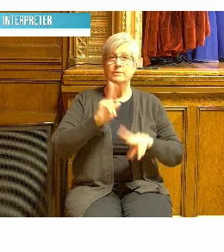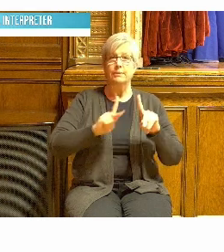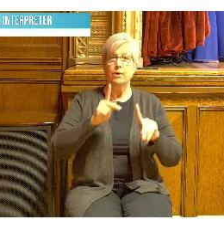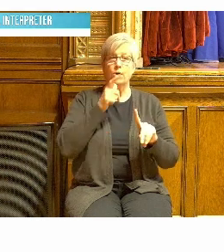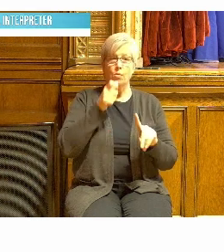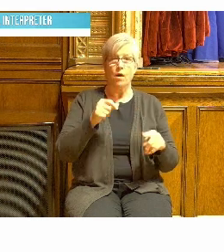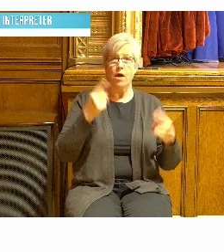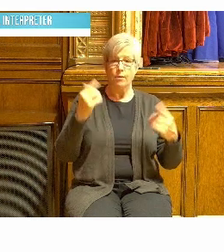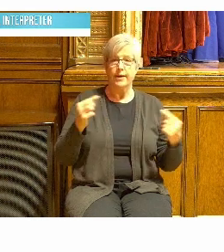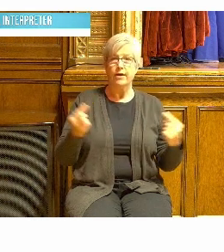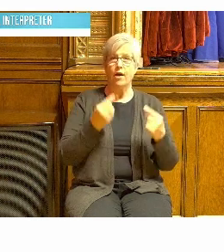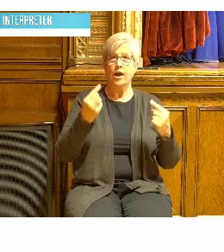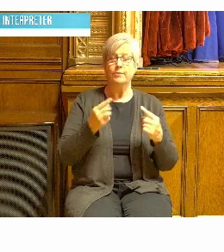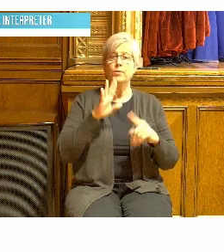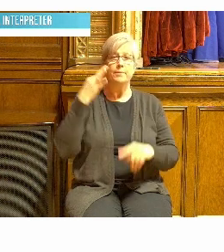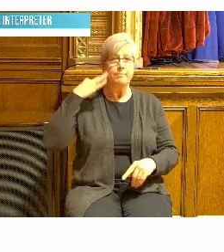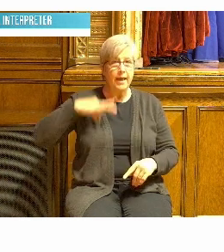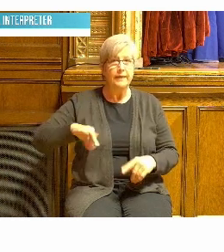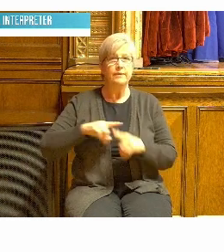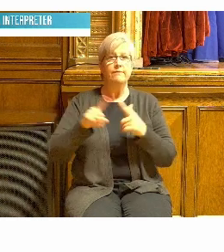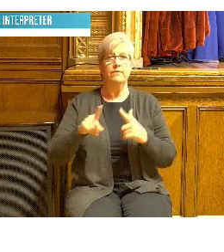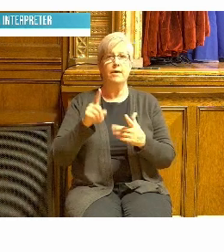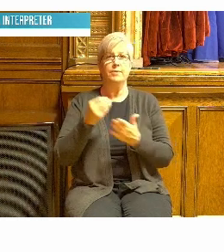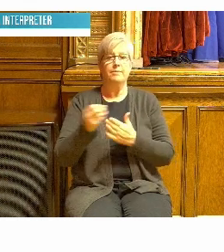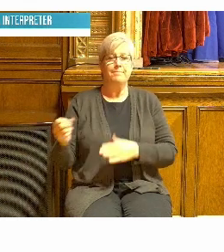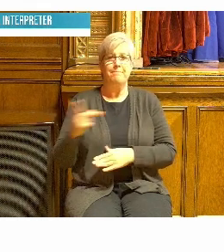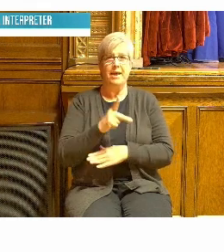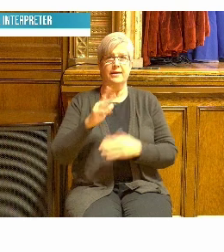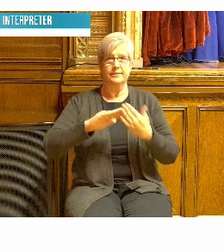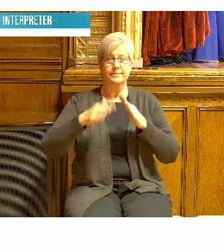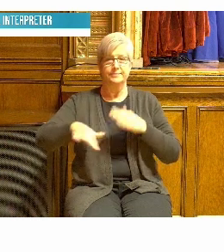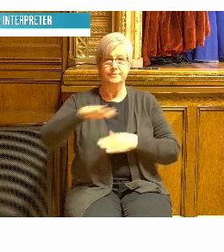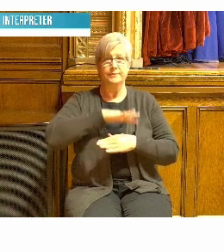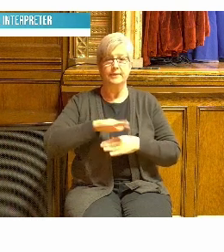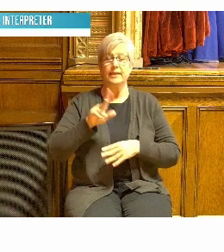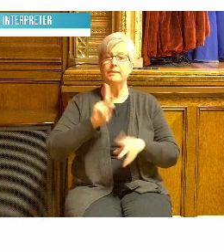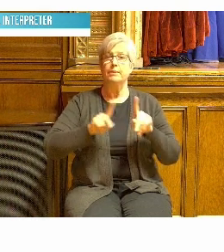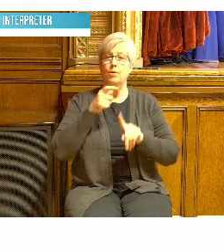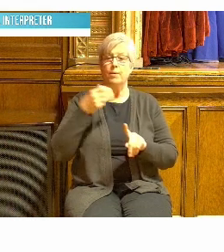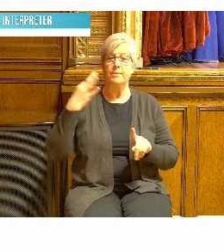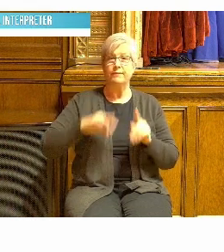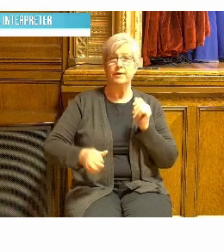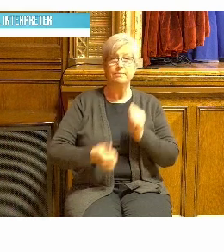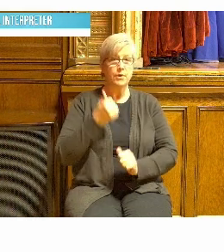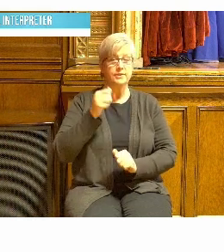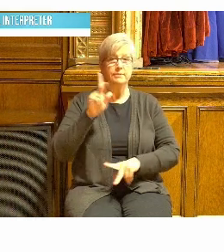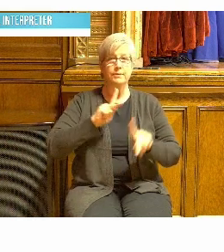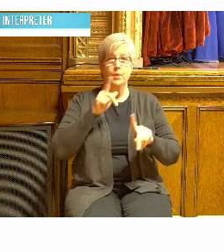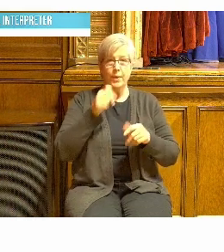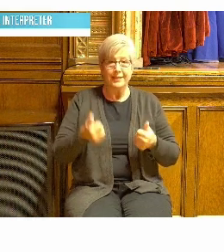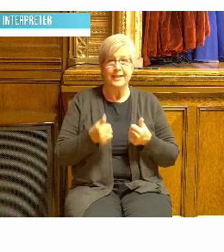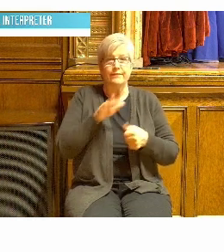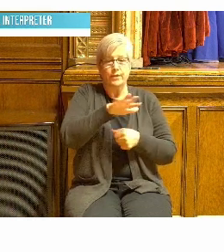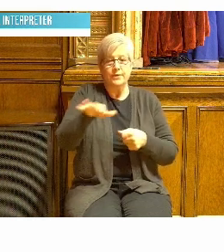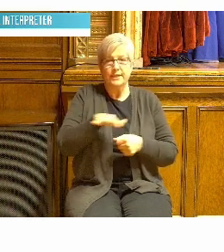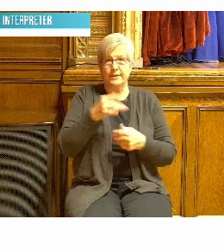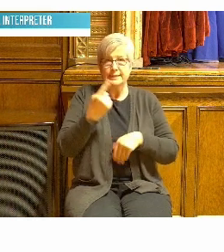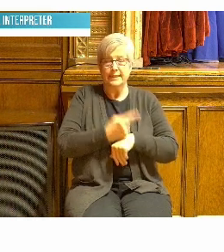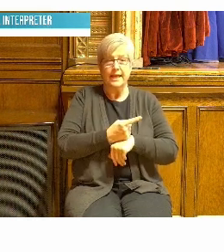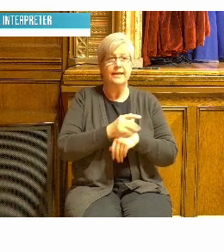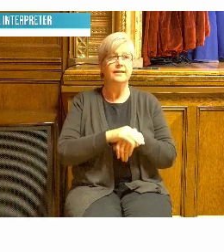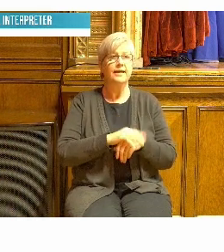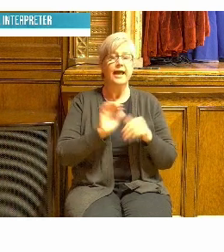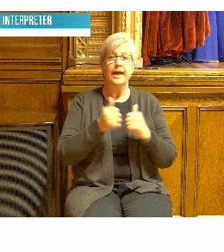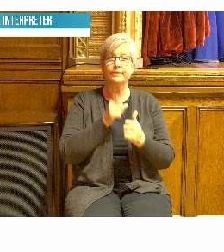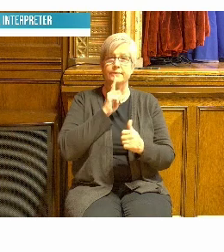harmed are benefiting from this reinvestment, and the ones who benefit most from this investment are the ones still living in those areas today? How